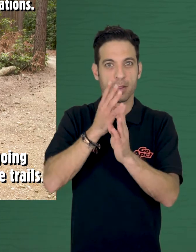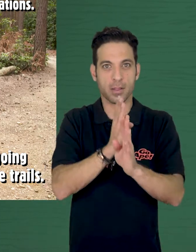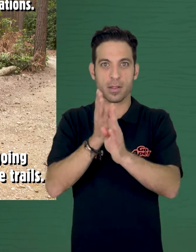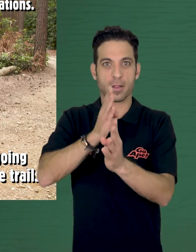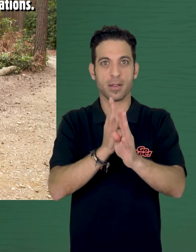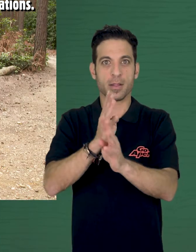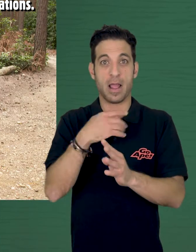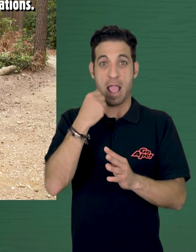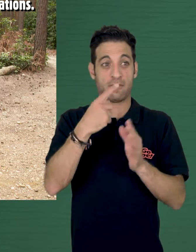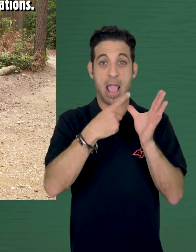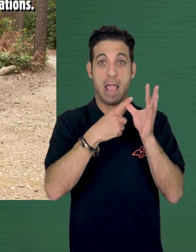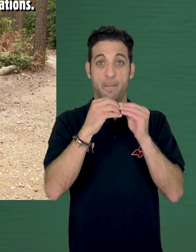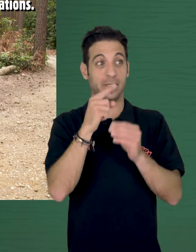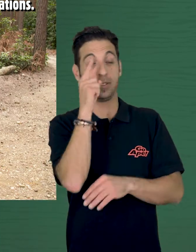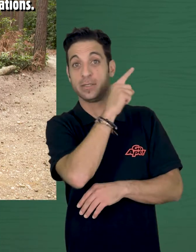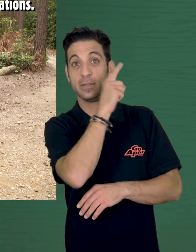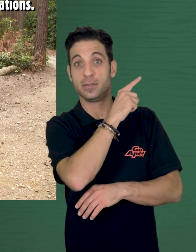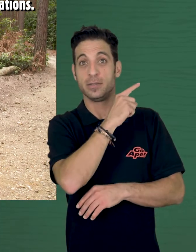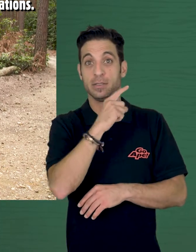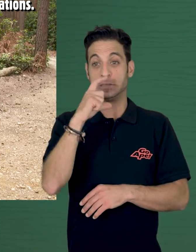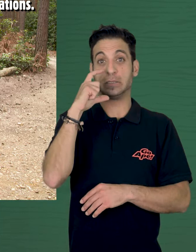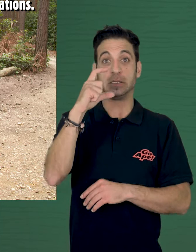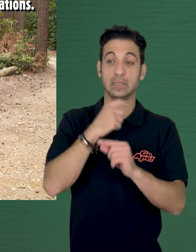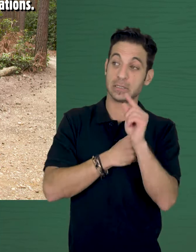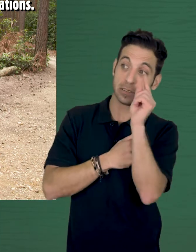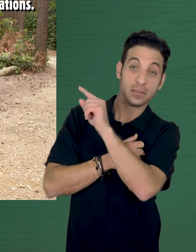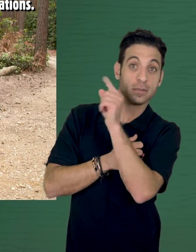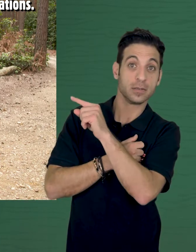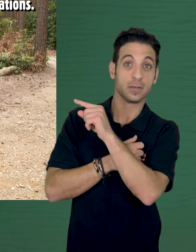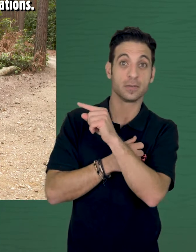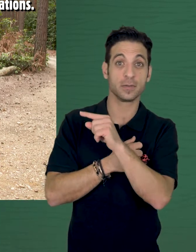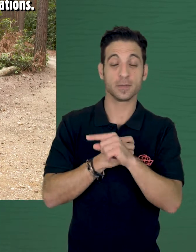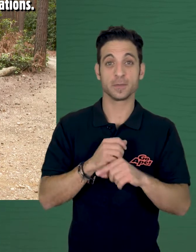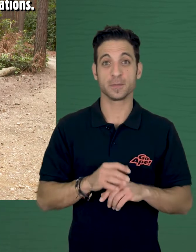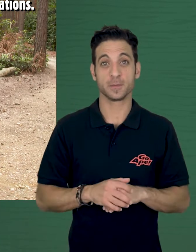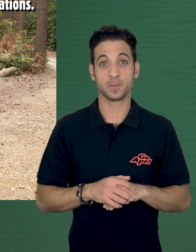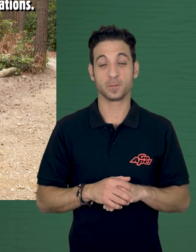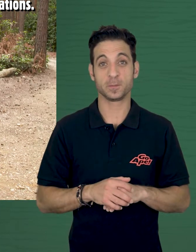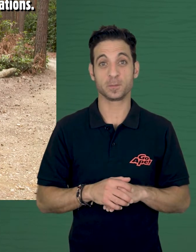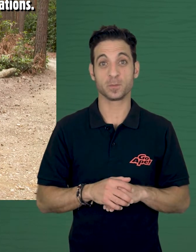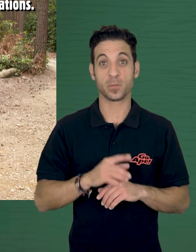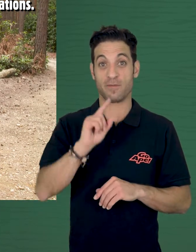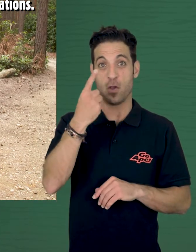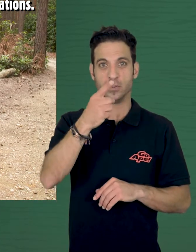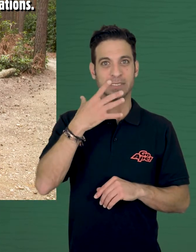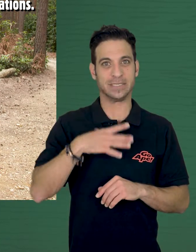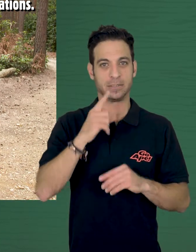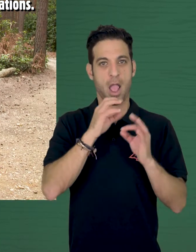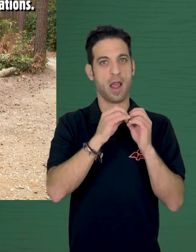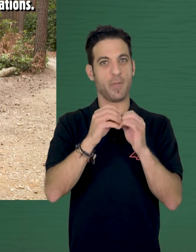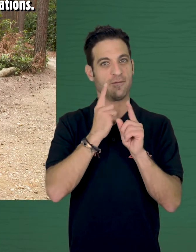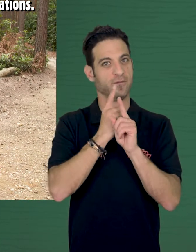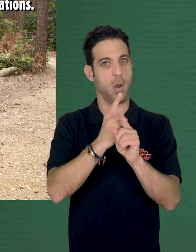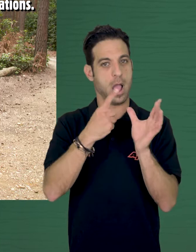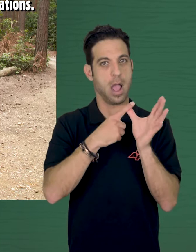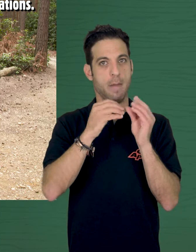on the trails. We've got trails A and B down here to the left and right, and trail C just over here. First of all, you need to do them in